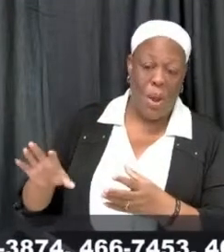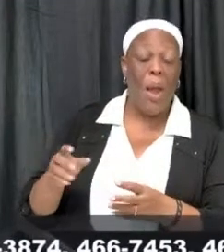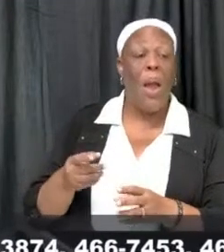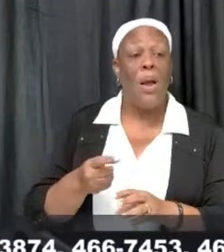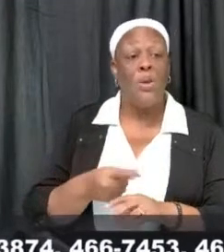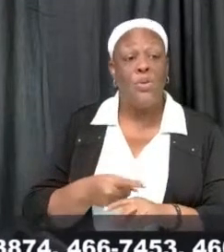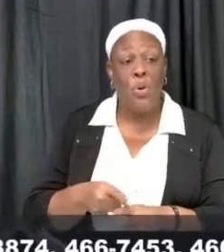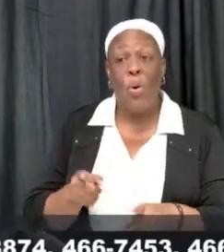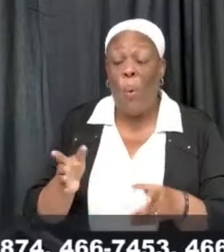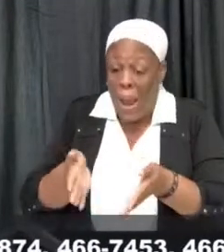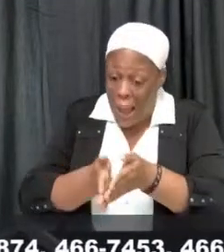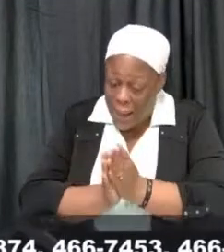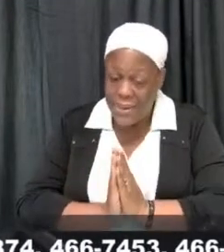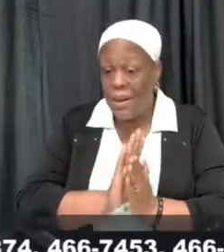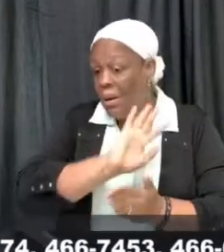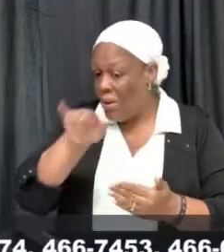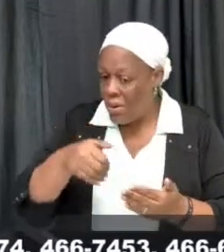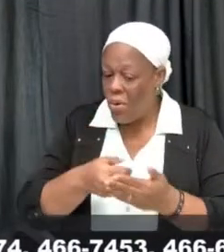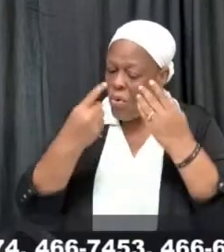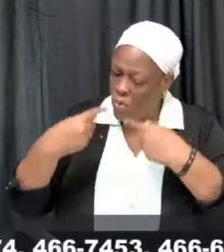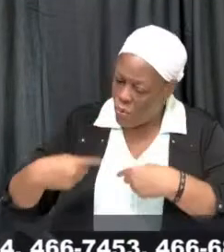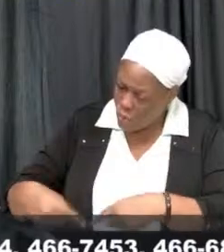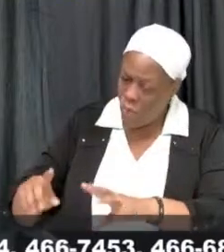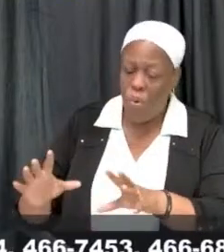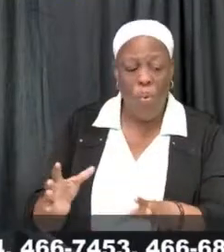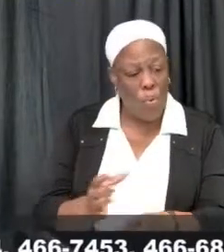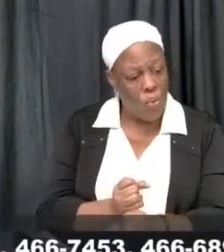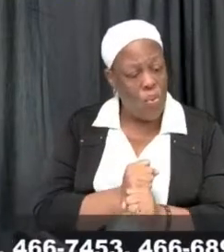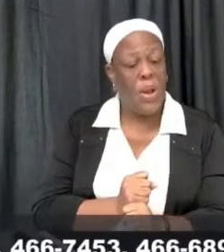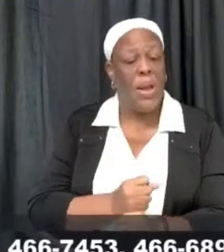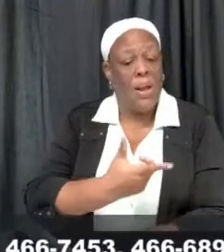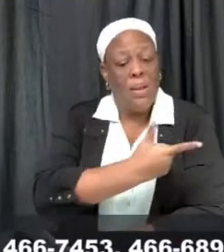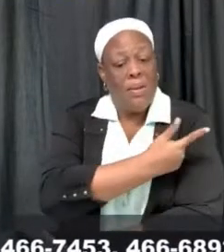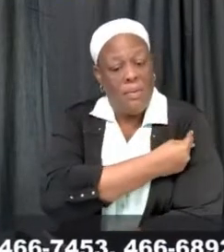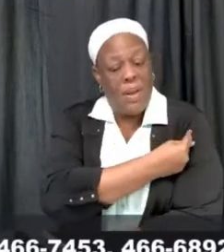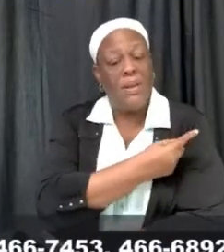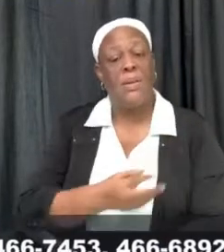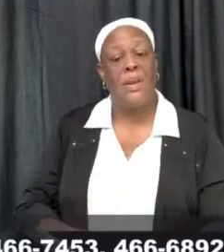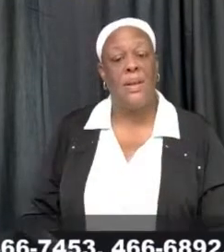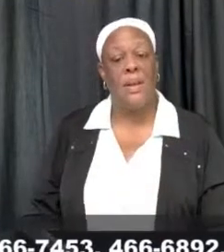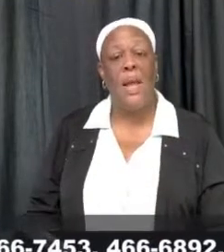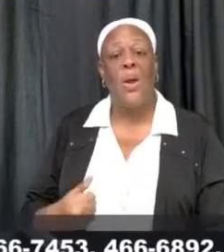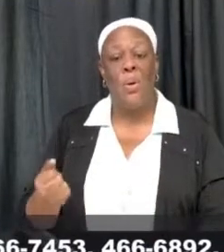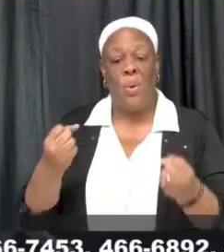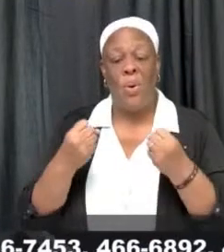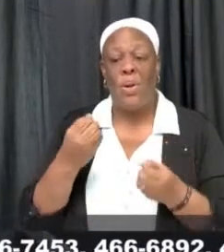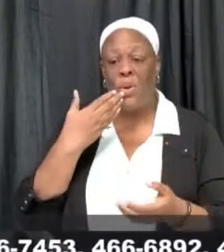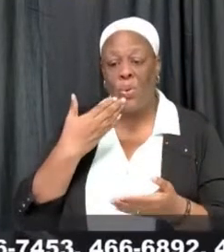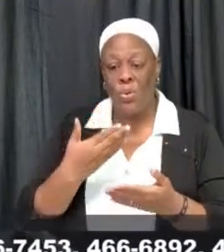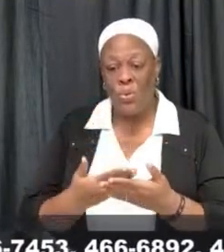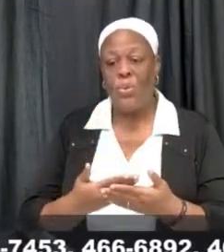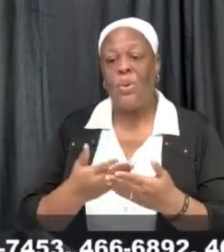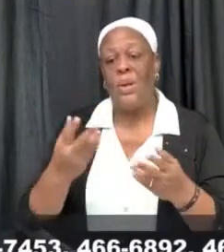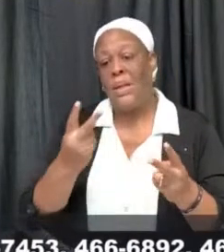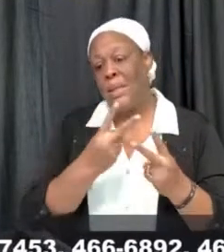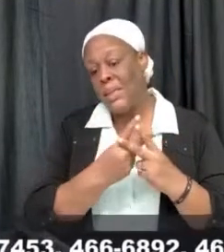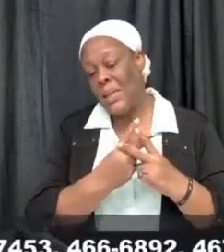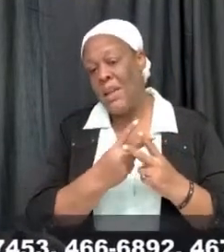vaccinated and do your part to ensure that we have a safe and prosperous country. Thank you.